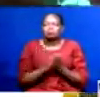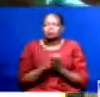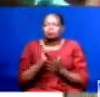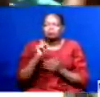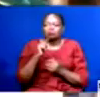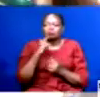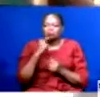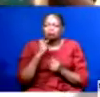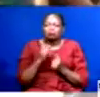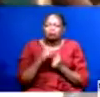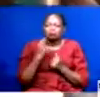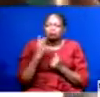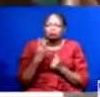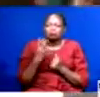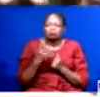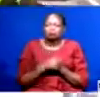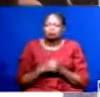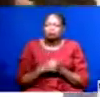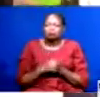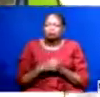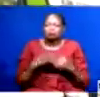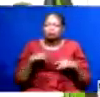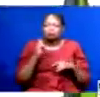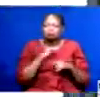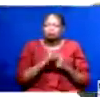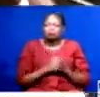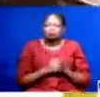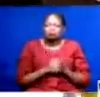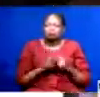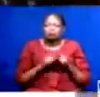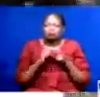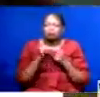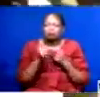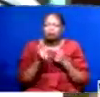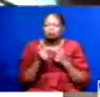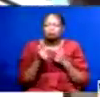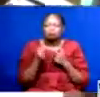were the other two podium finishers. Dixon Esekon